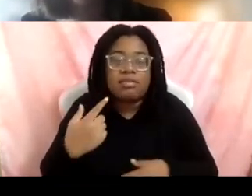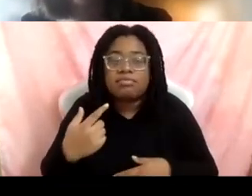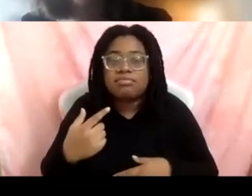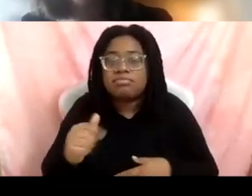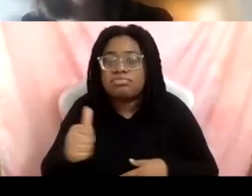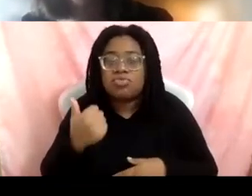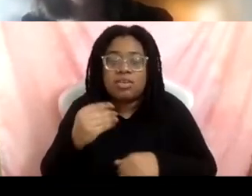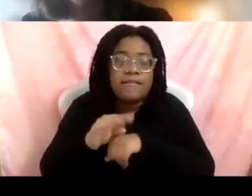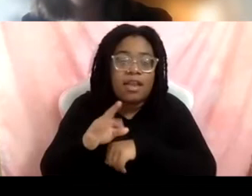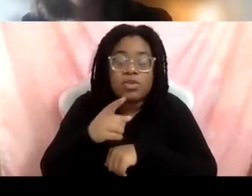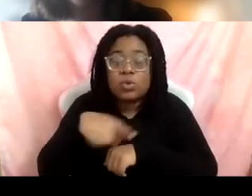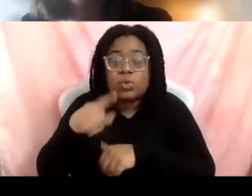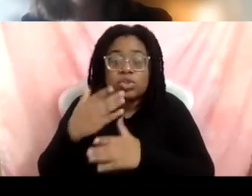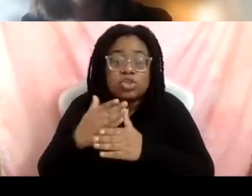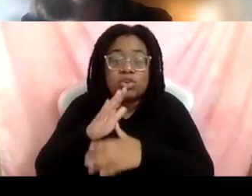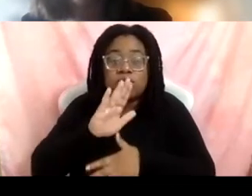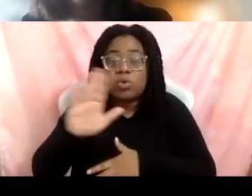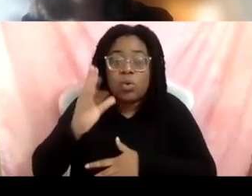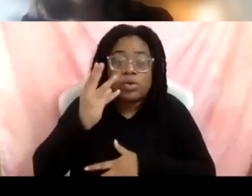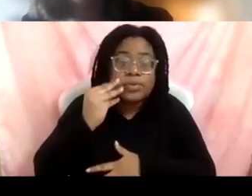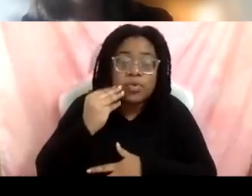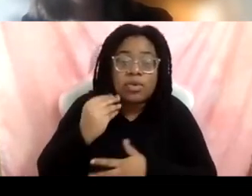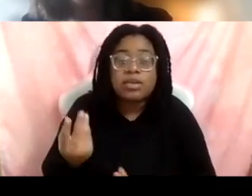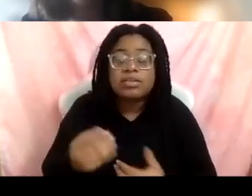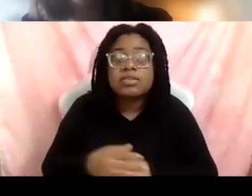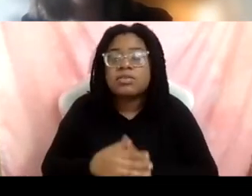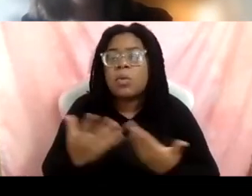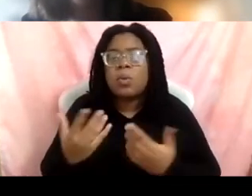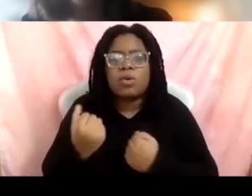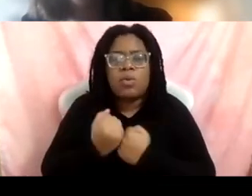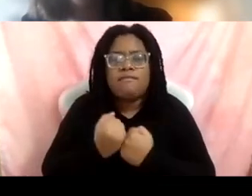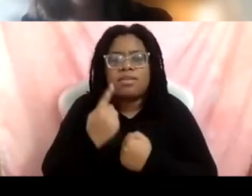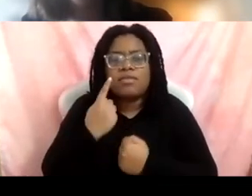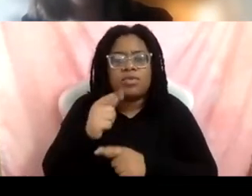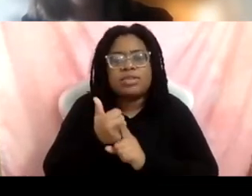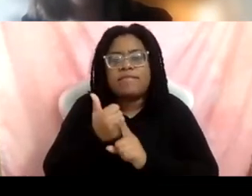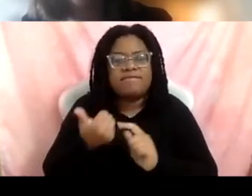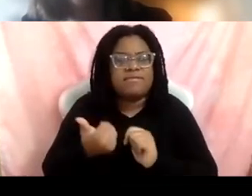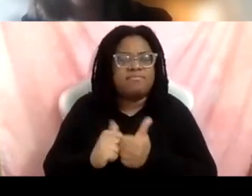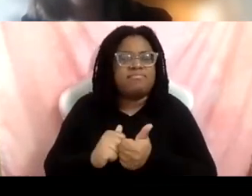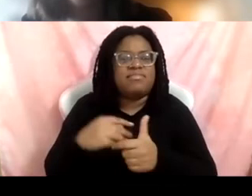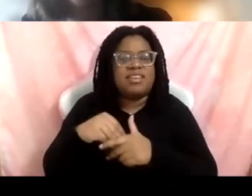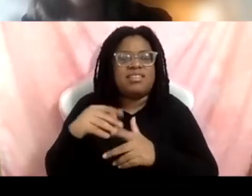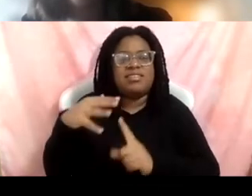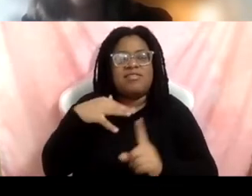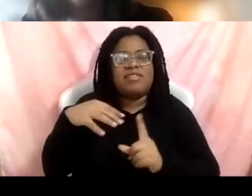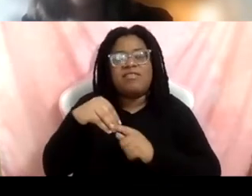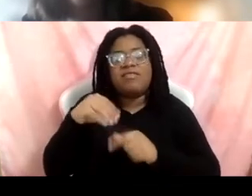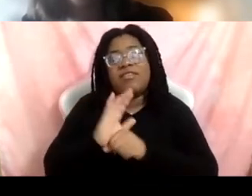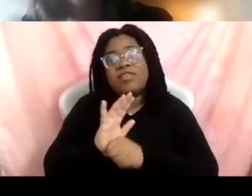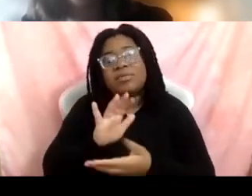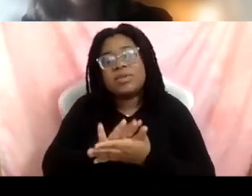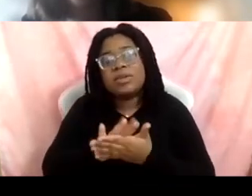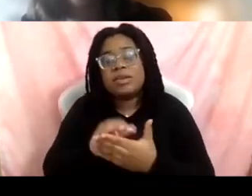advice you all could share based on your experiences, like how do you advocate for yourself in this environment in film school, and like